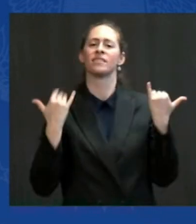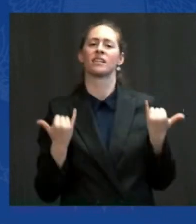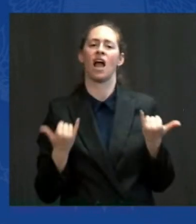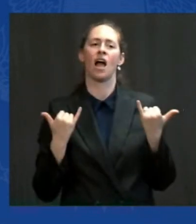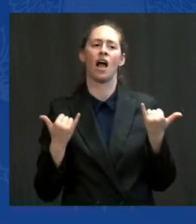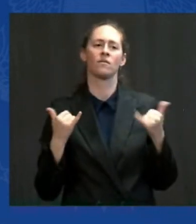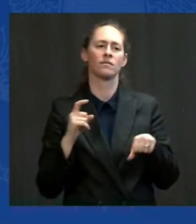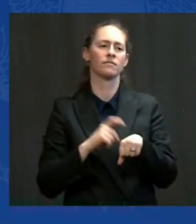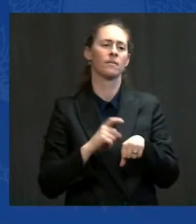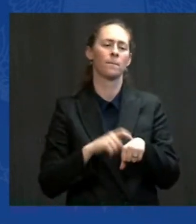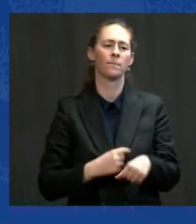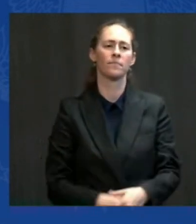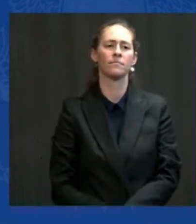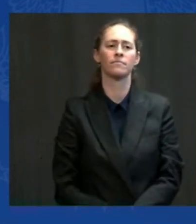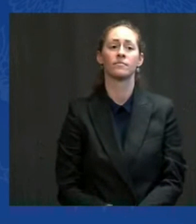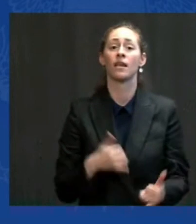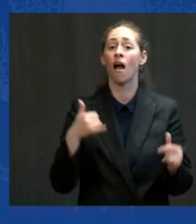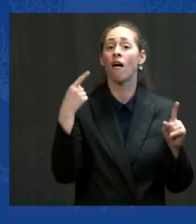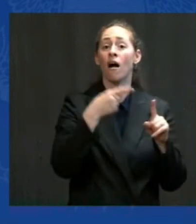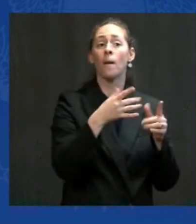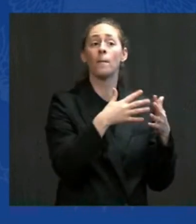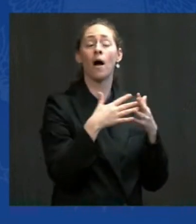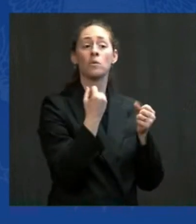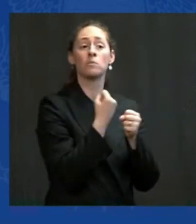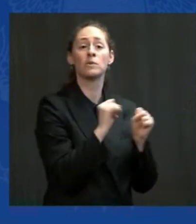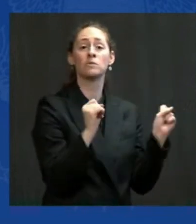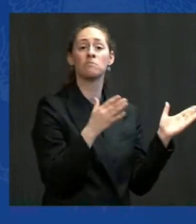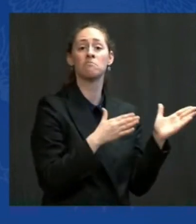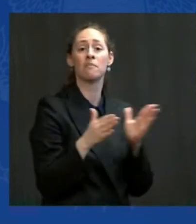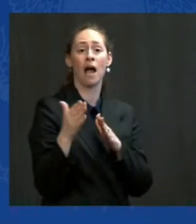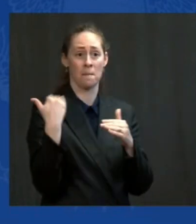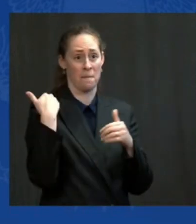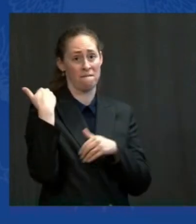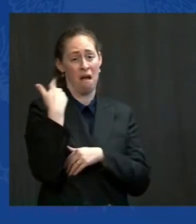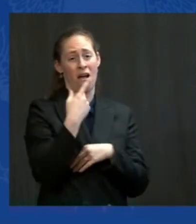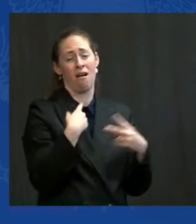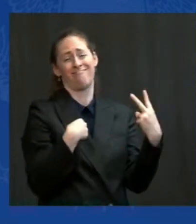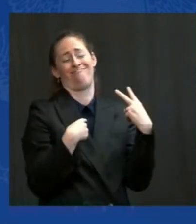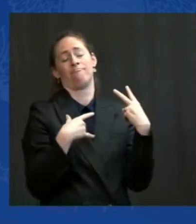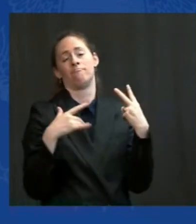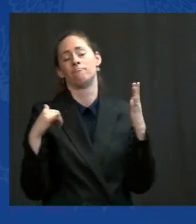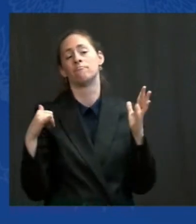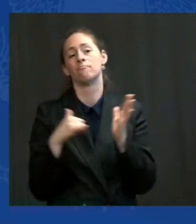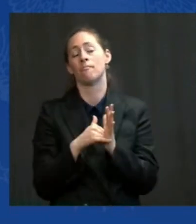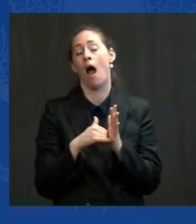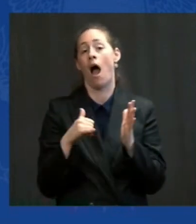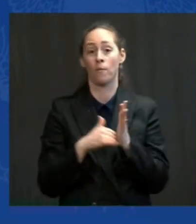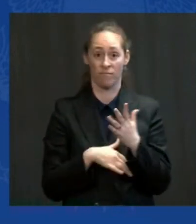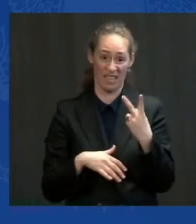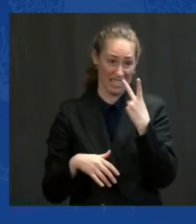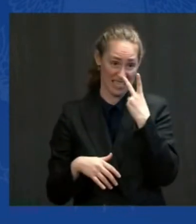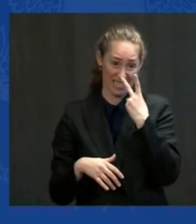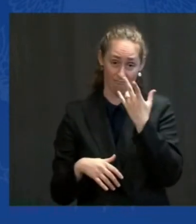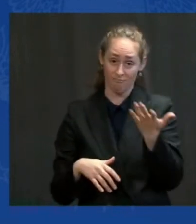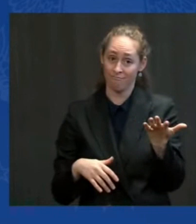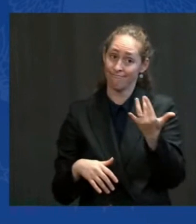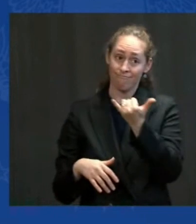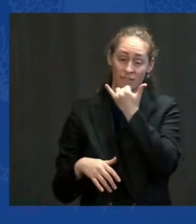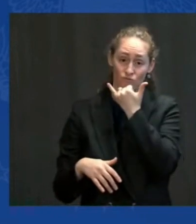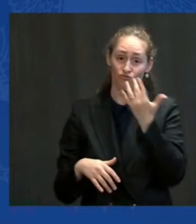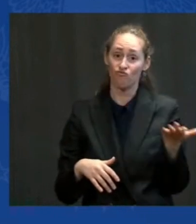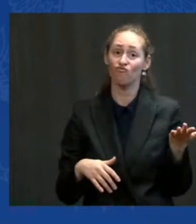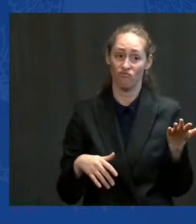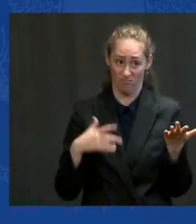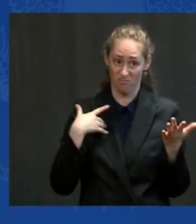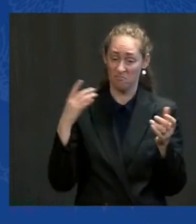Plan, the naysayers, the doubters said it wouldn't work. Well, we created over 3 million jobs since I took office. More